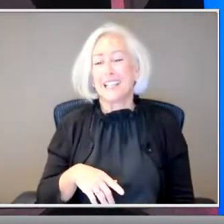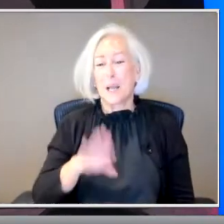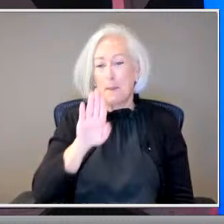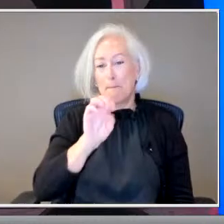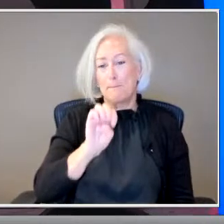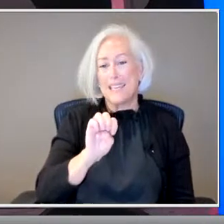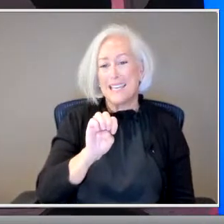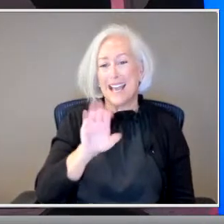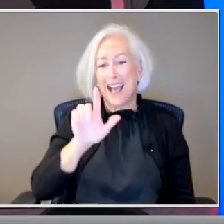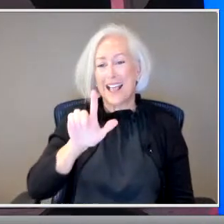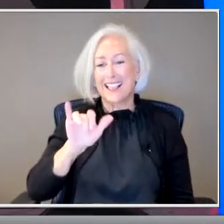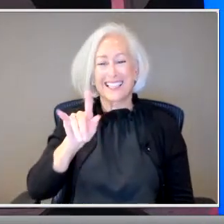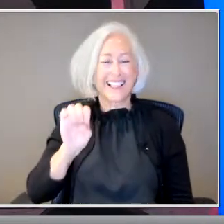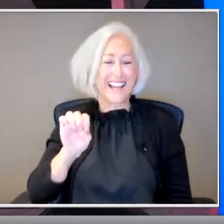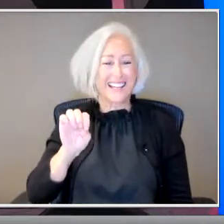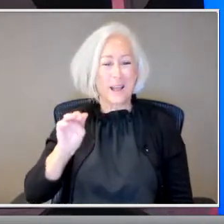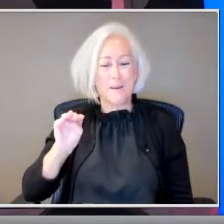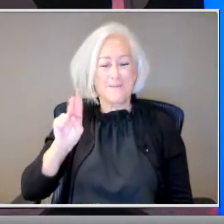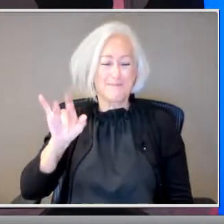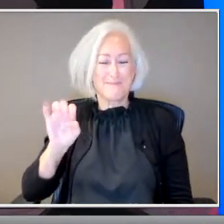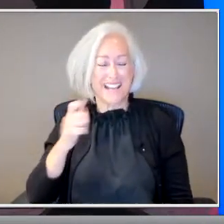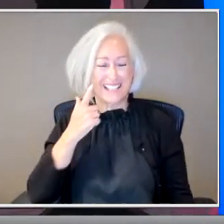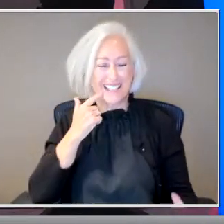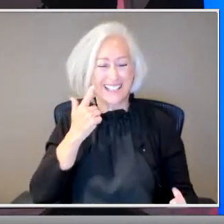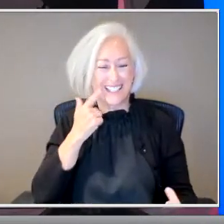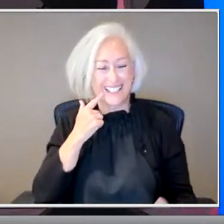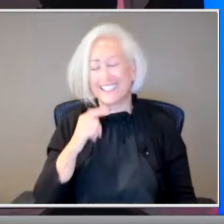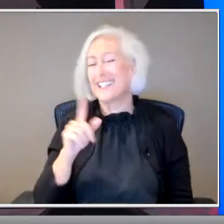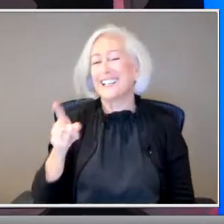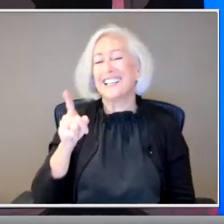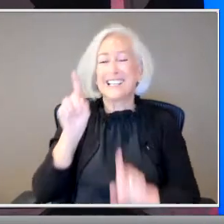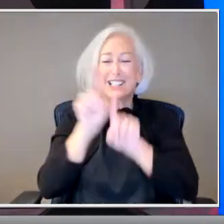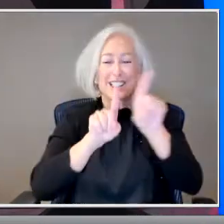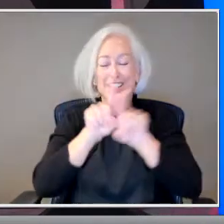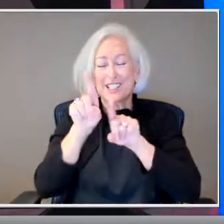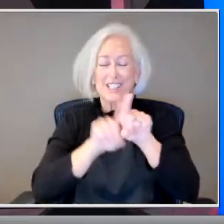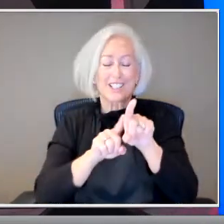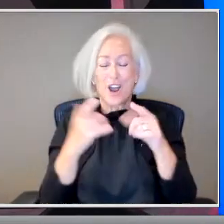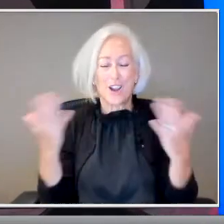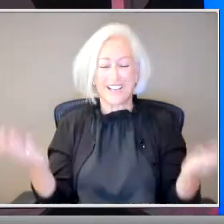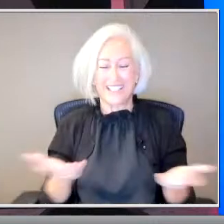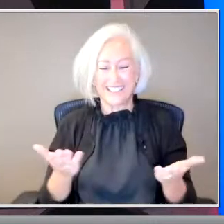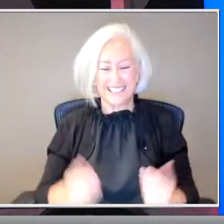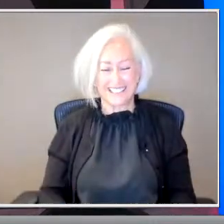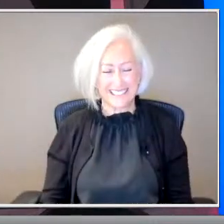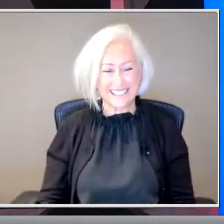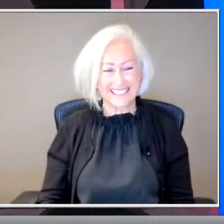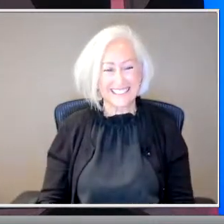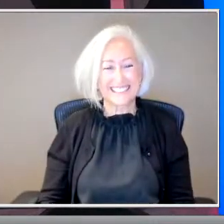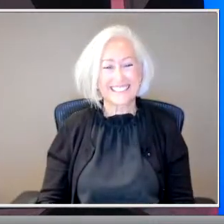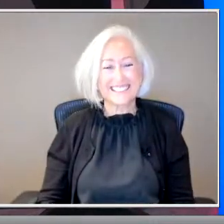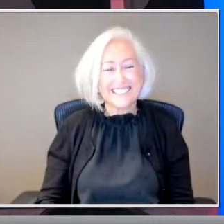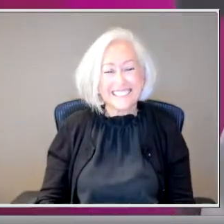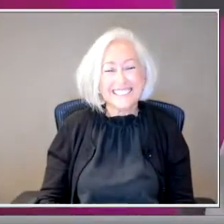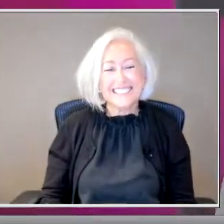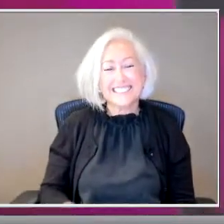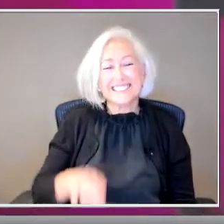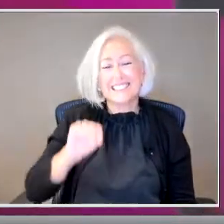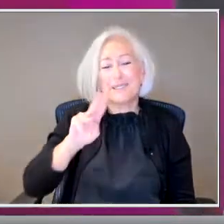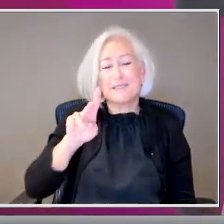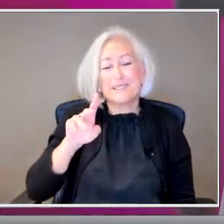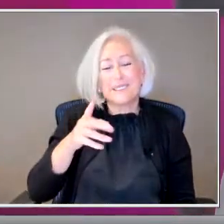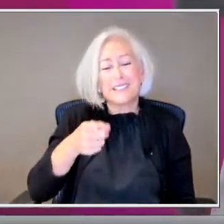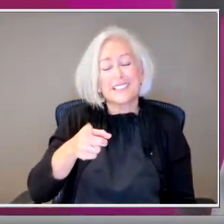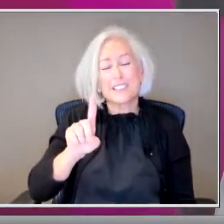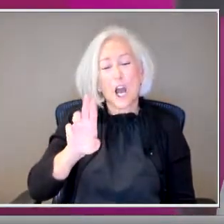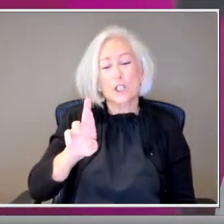Mike. Mike is the star patient here. Dr. Sheldon, what do you want our viewers to know, or Mike to know? Well, I just want to say